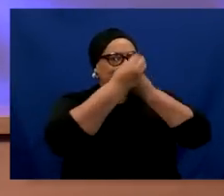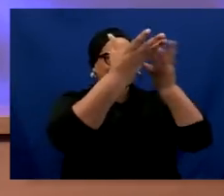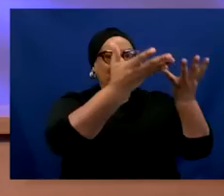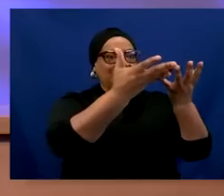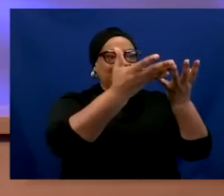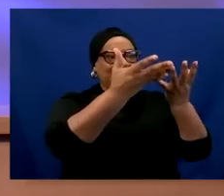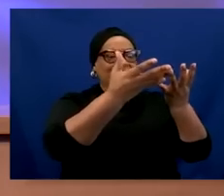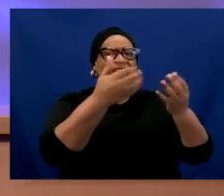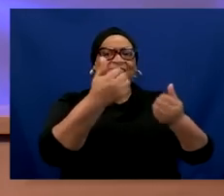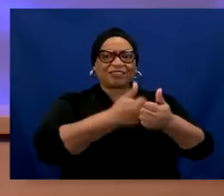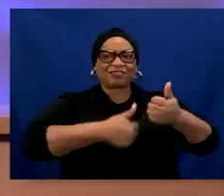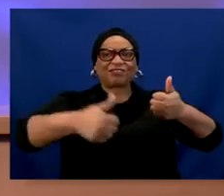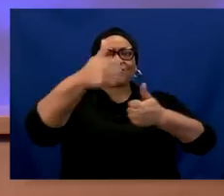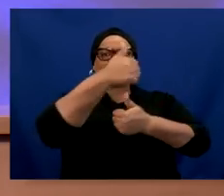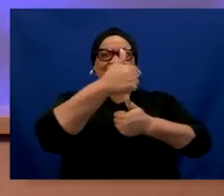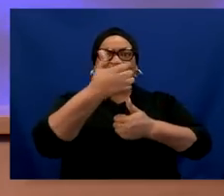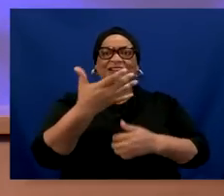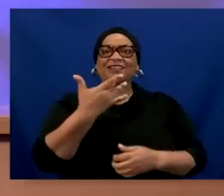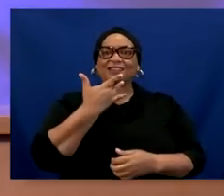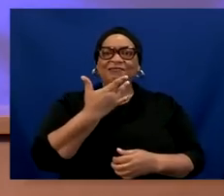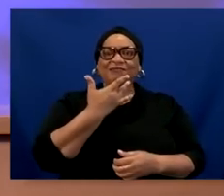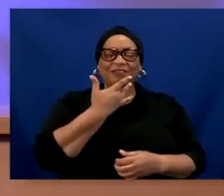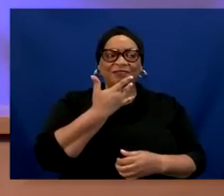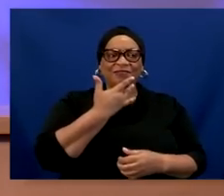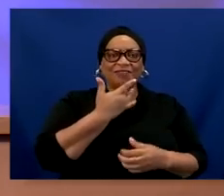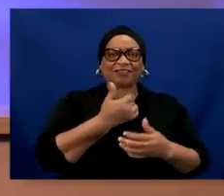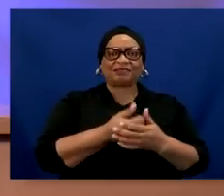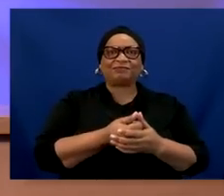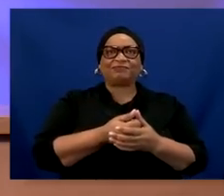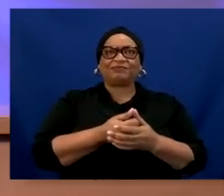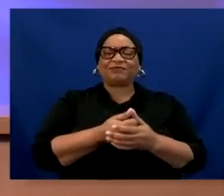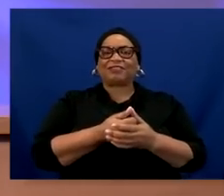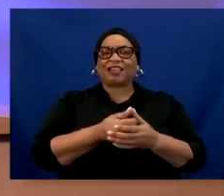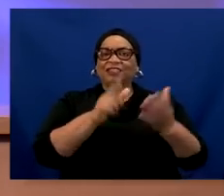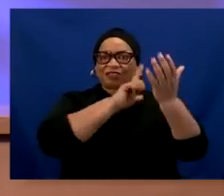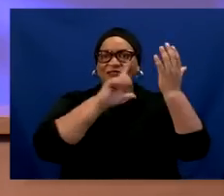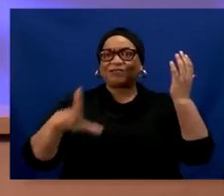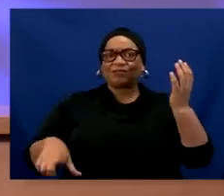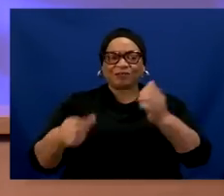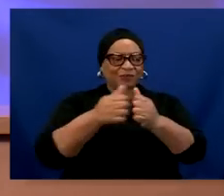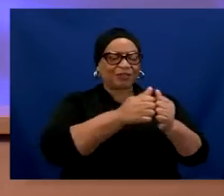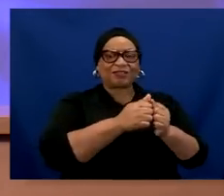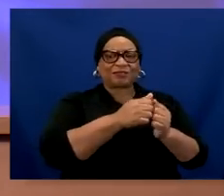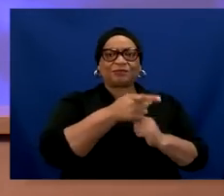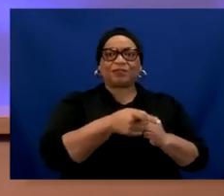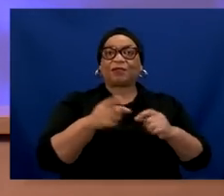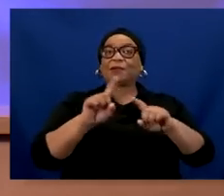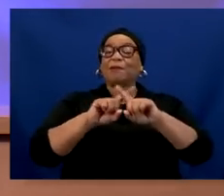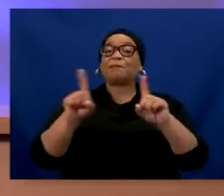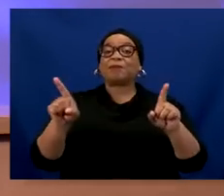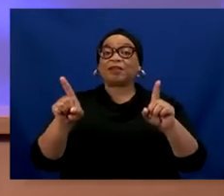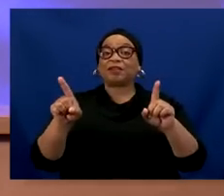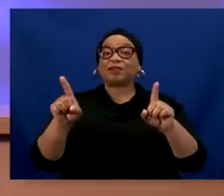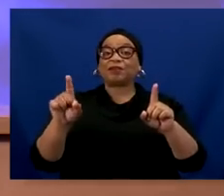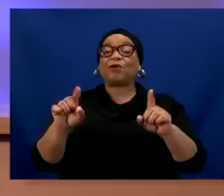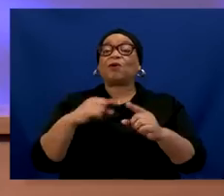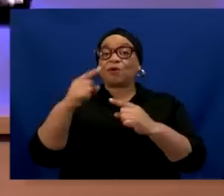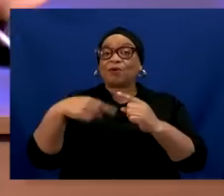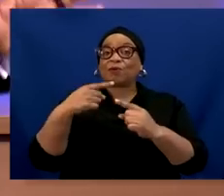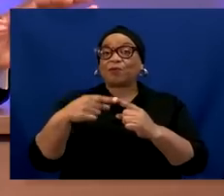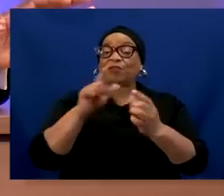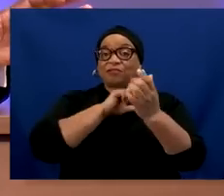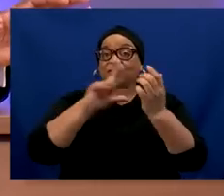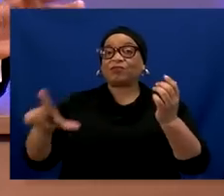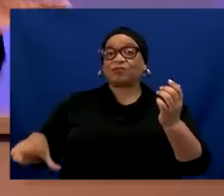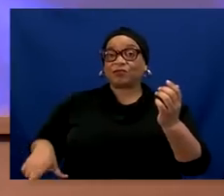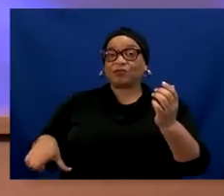going to tell some teenage child she's highly favored and the Lord is with you? But when the Lord wants to prove that he is